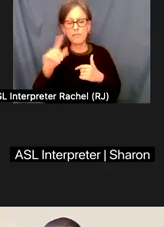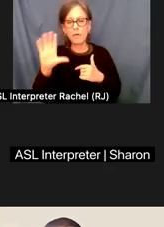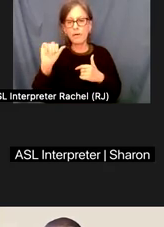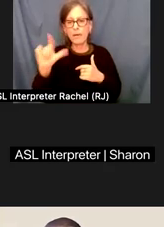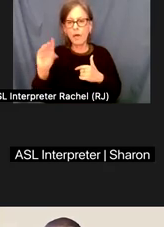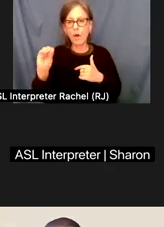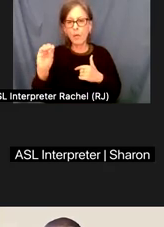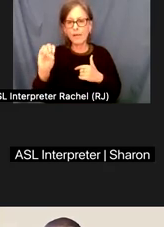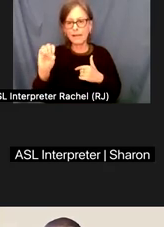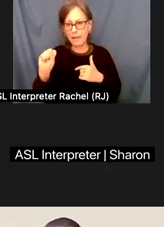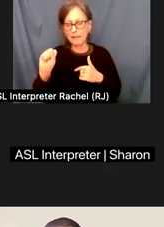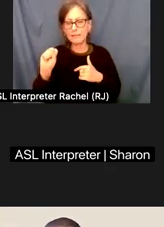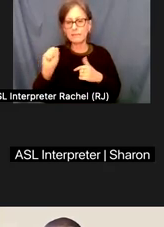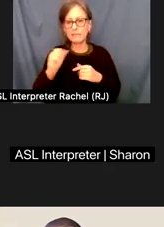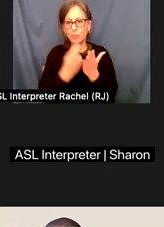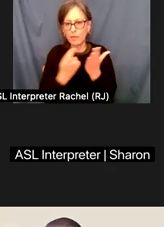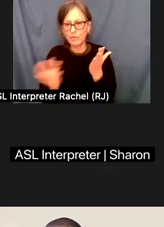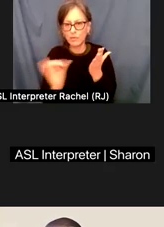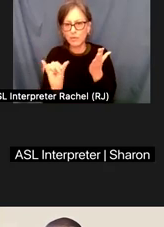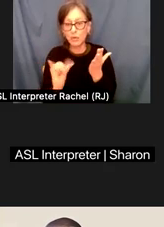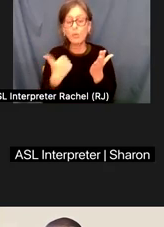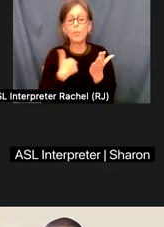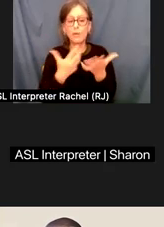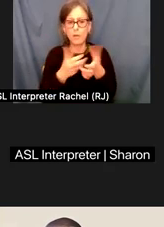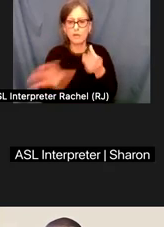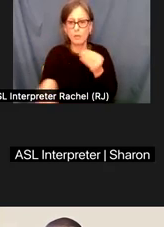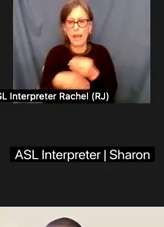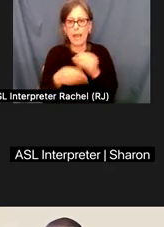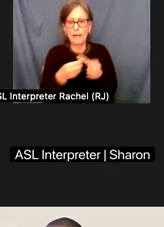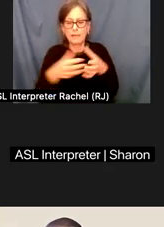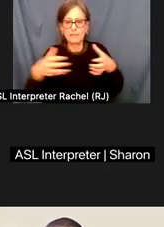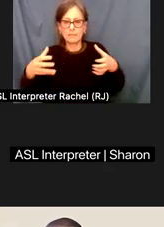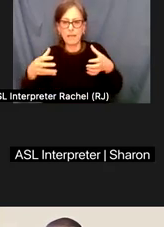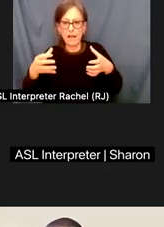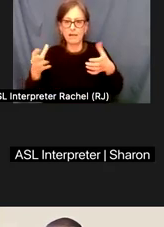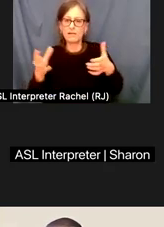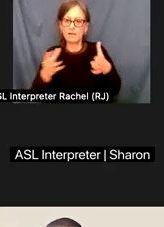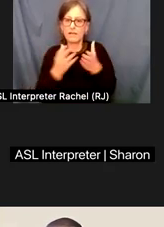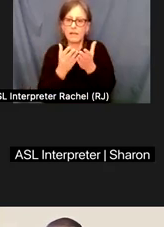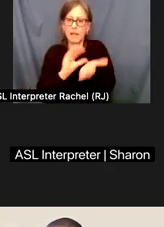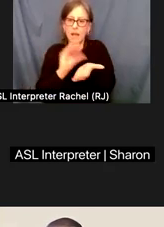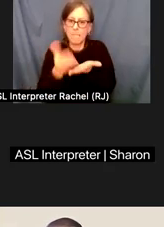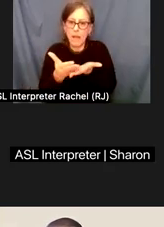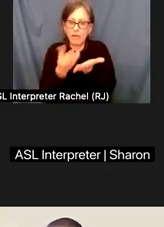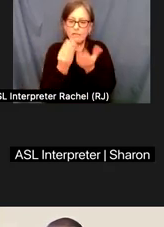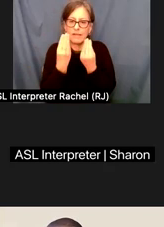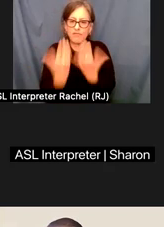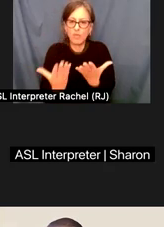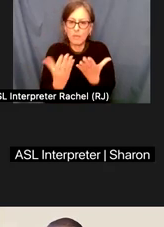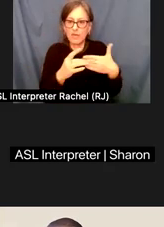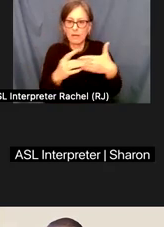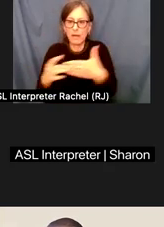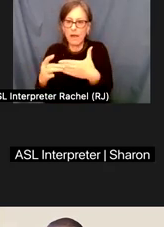out, we are wanting to expand the range of information and guidance